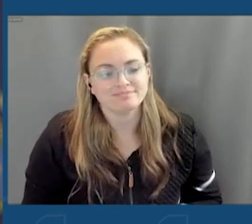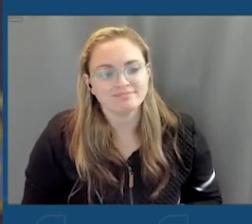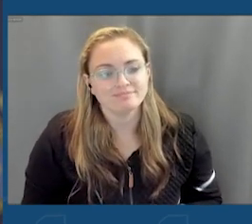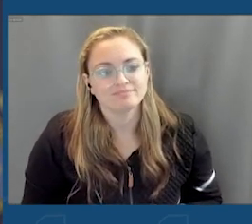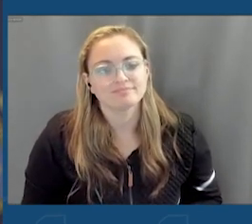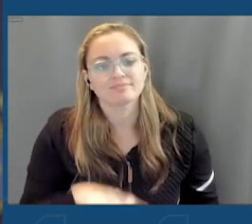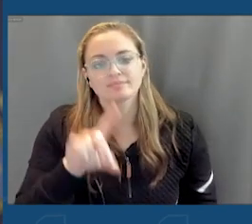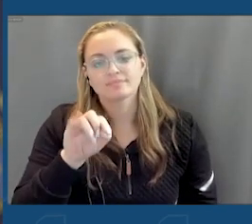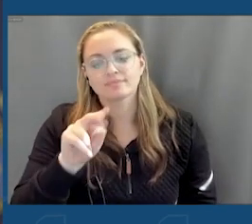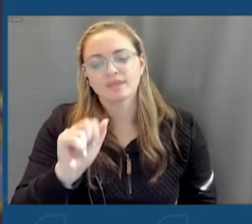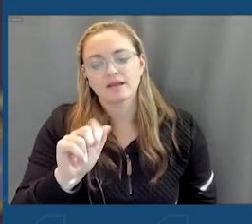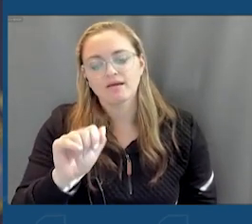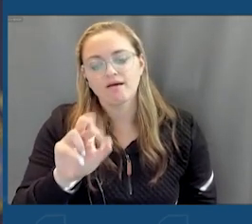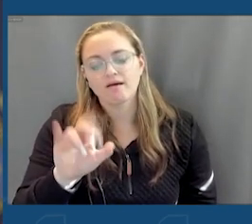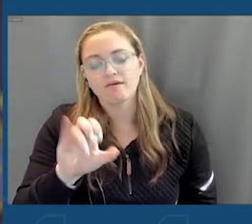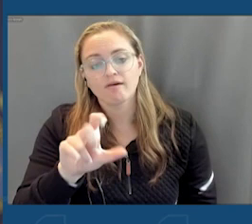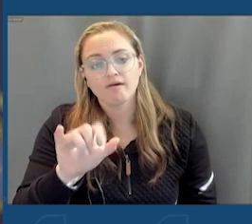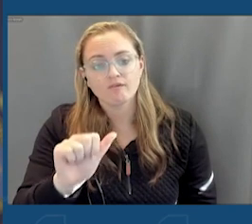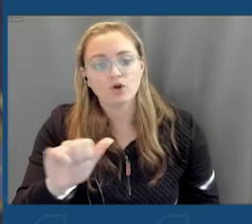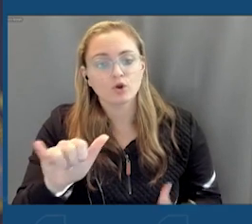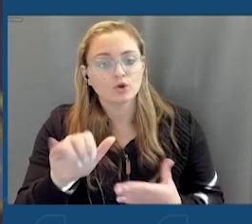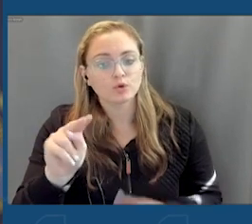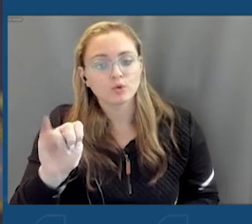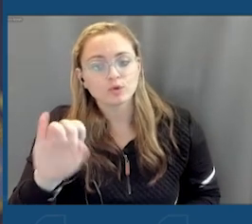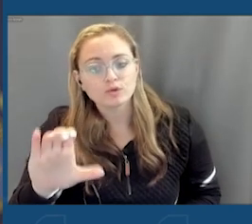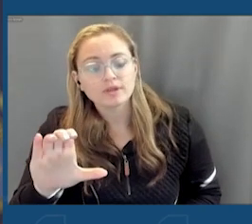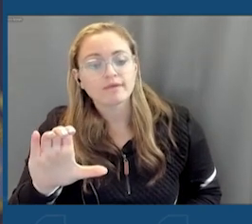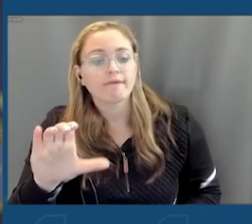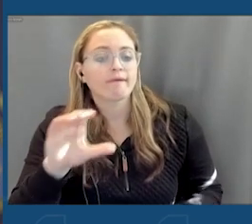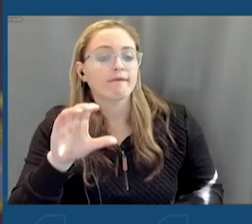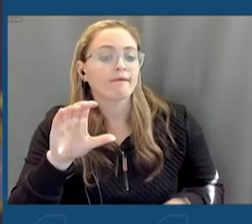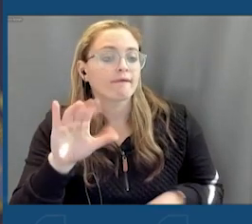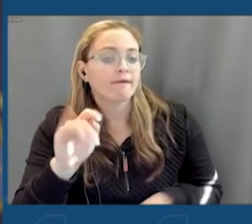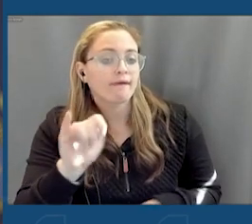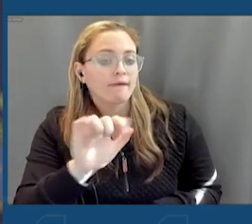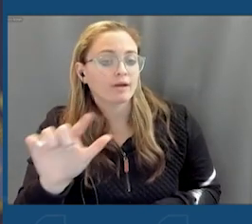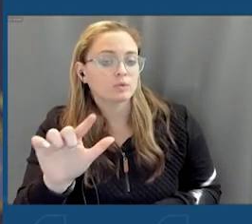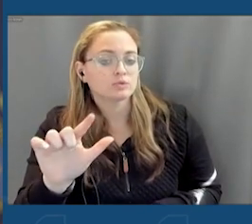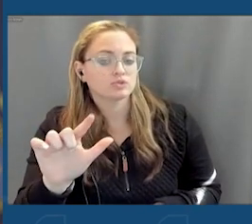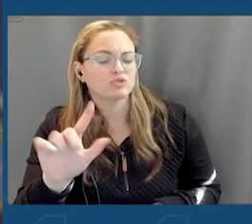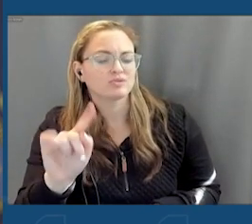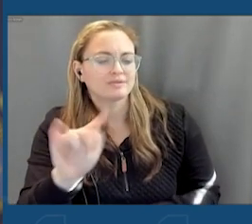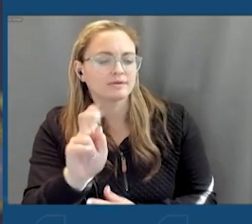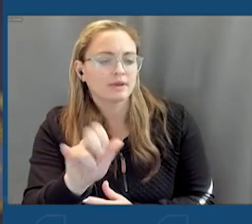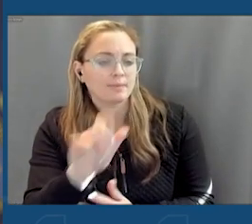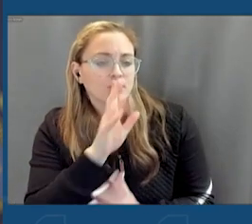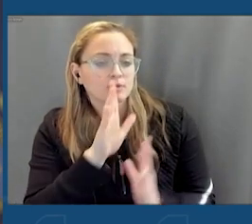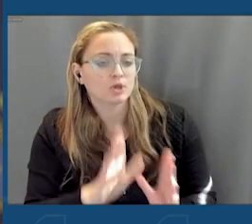Diane Ayala, the New York City Council Deputy Speaker. Diane is here.